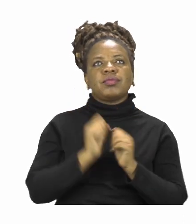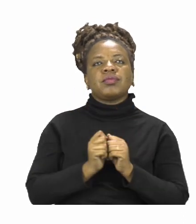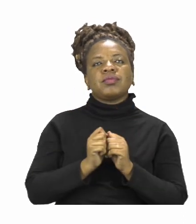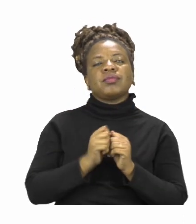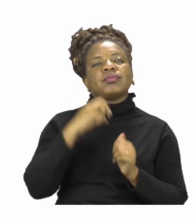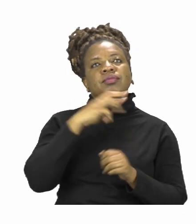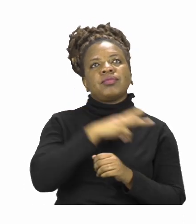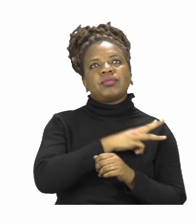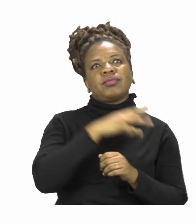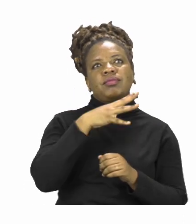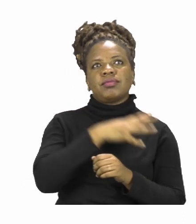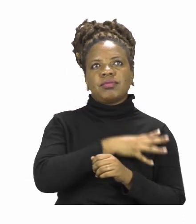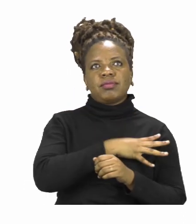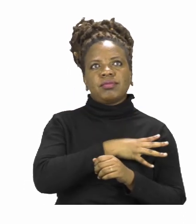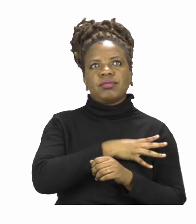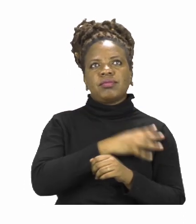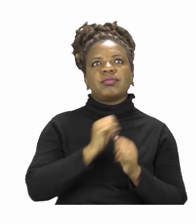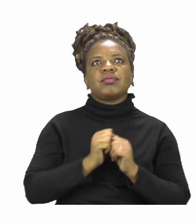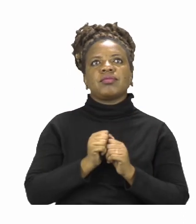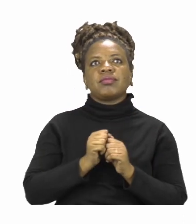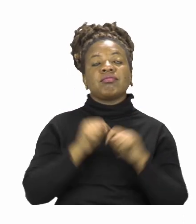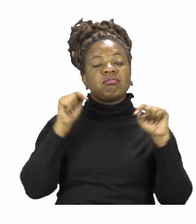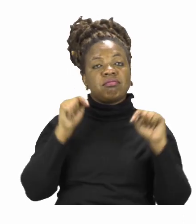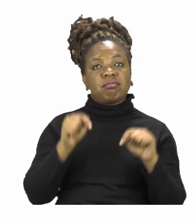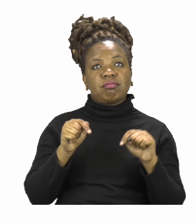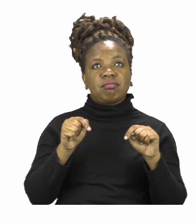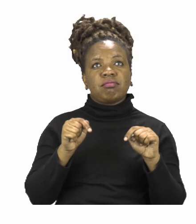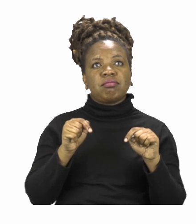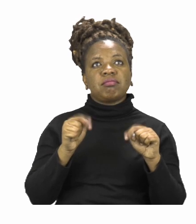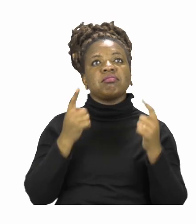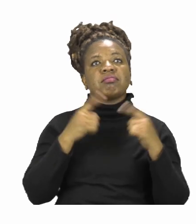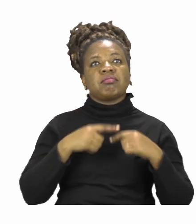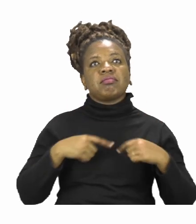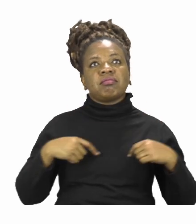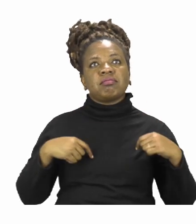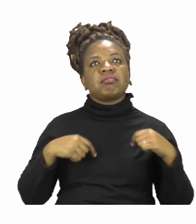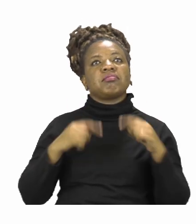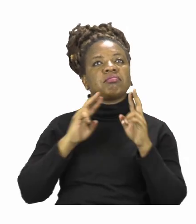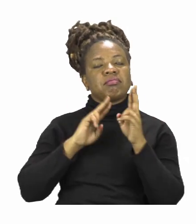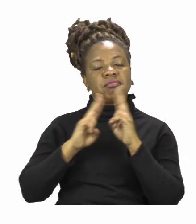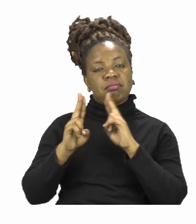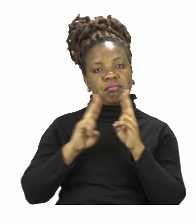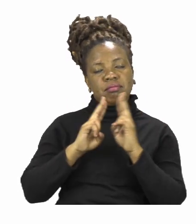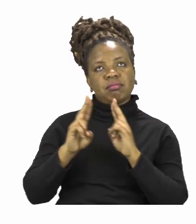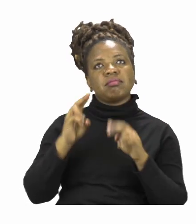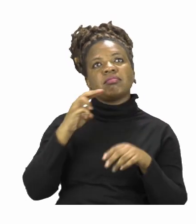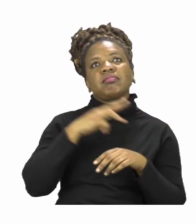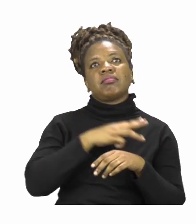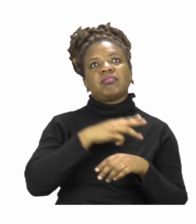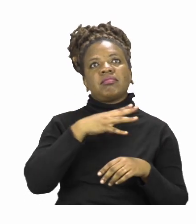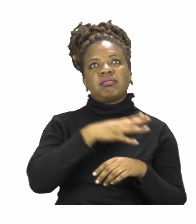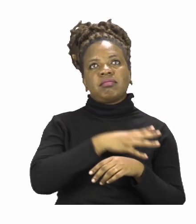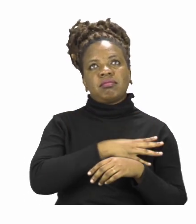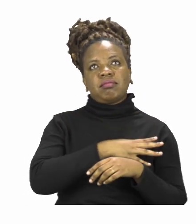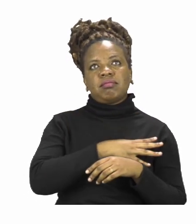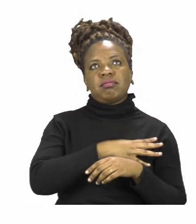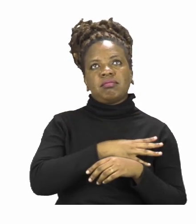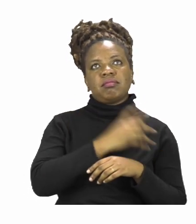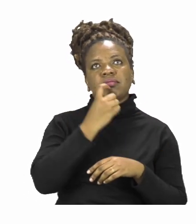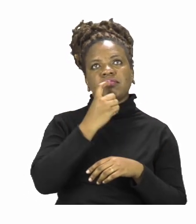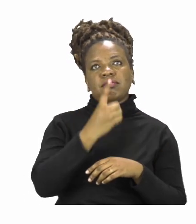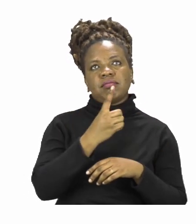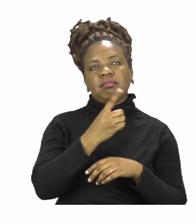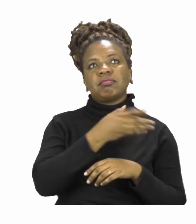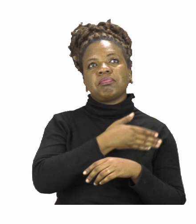HIV and AIDS. Today, we are discussing HIV and AIDS, said Mrs.